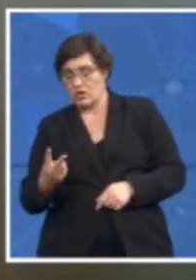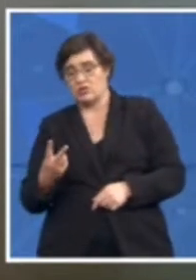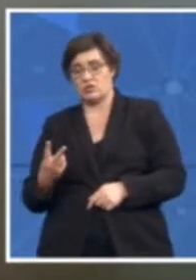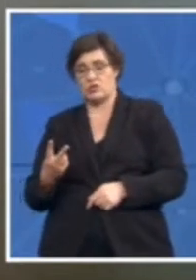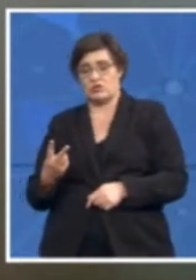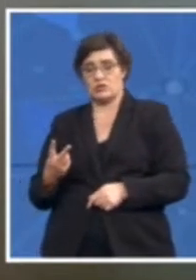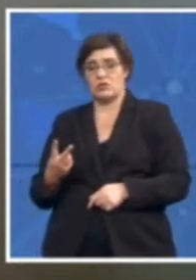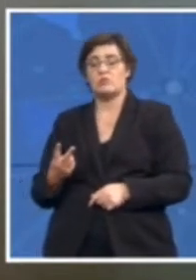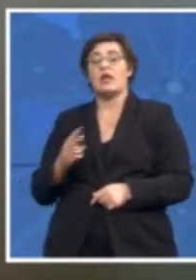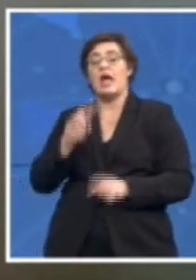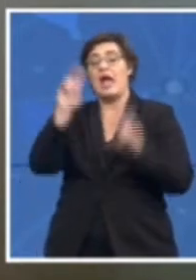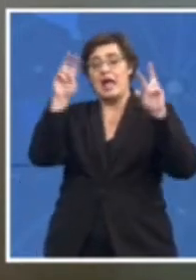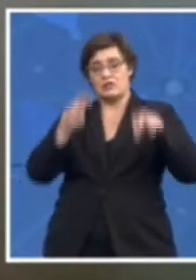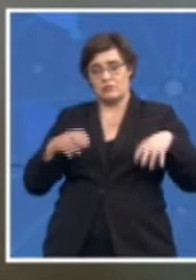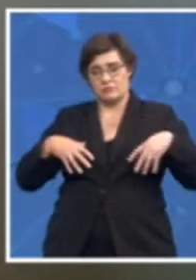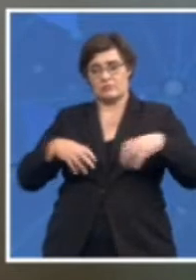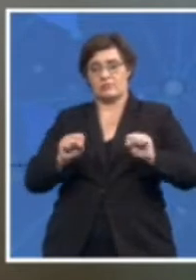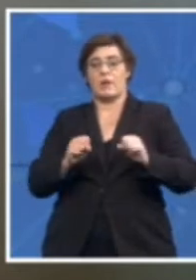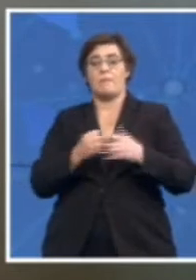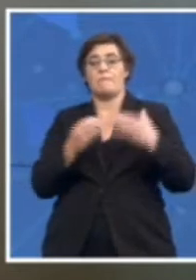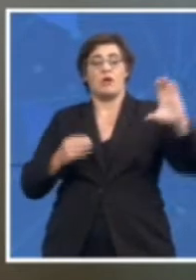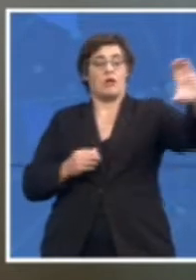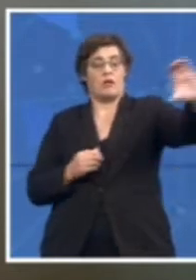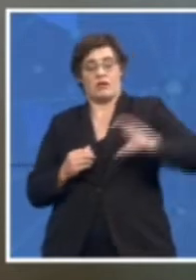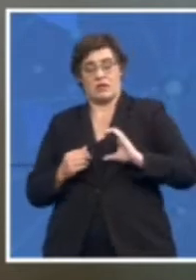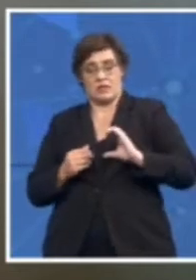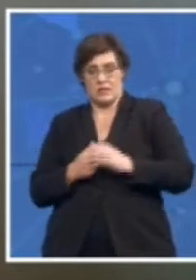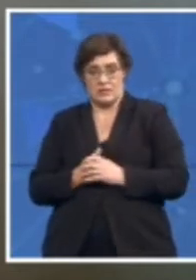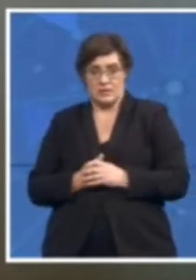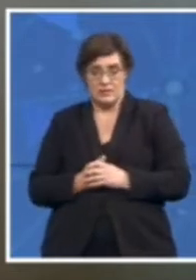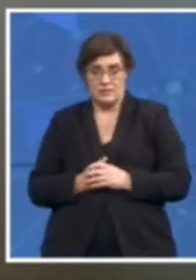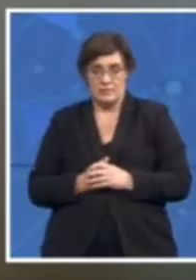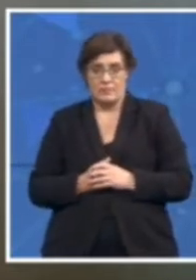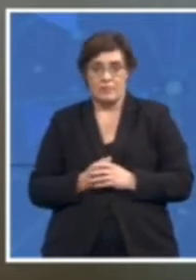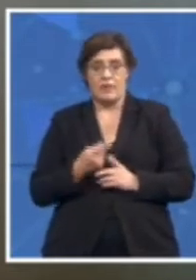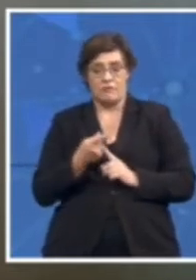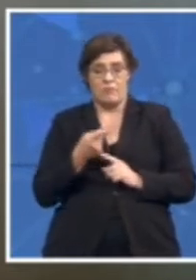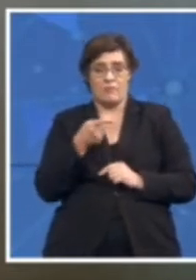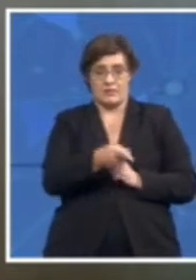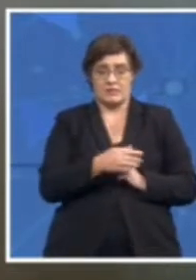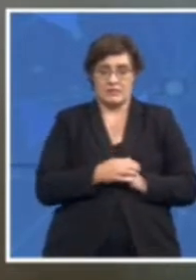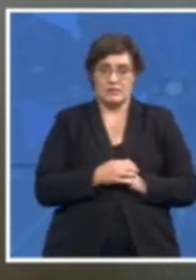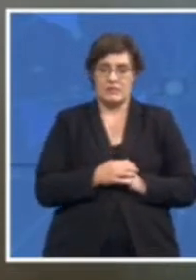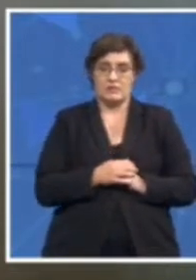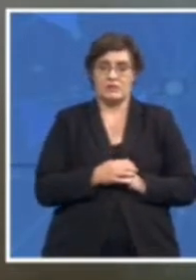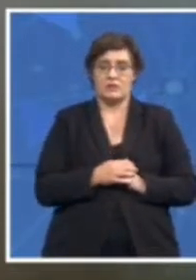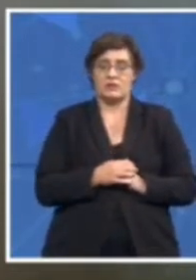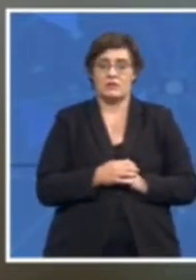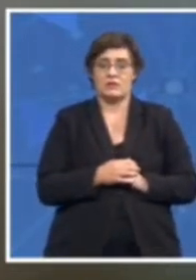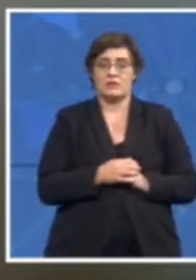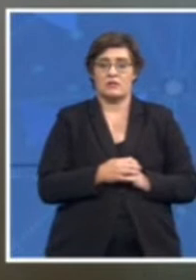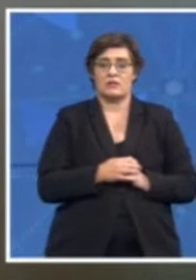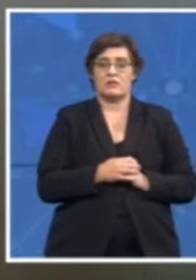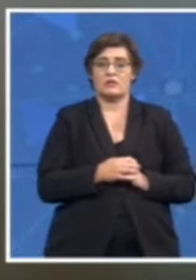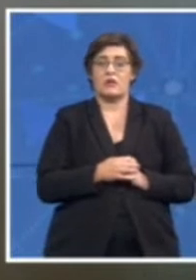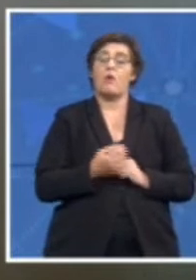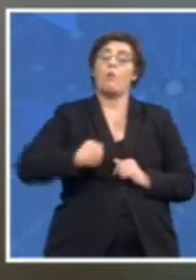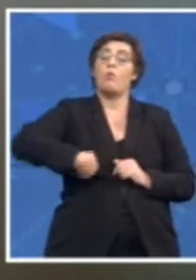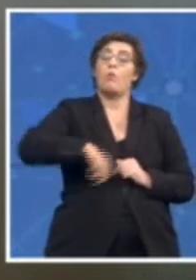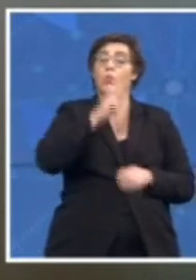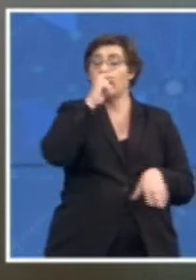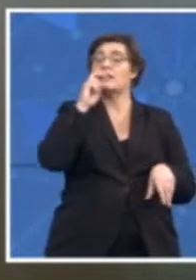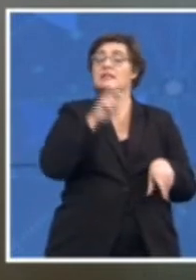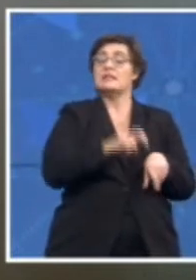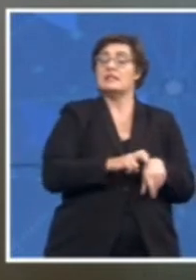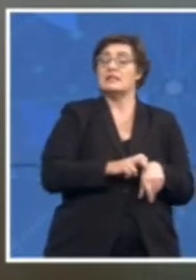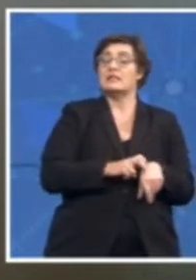share of that allocation. We now need to engage with the lender group